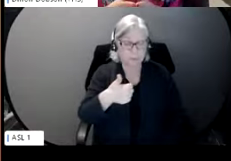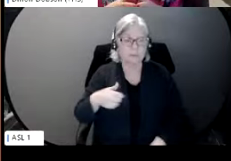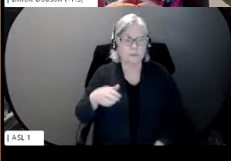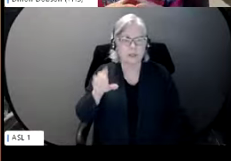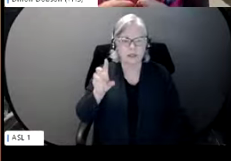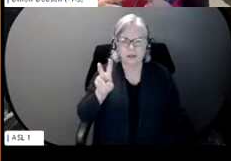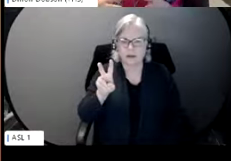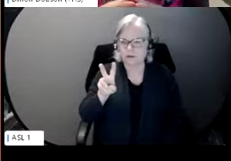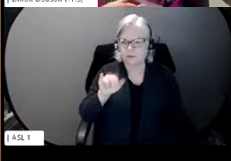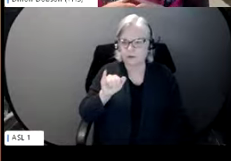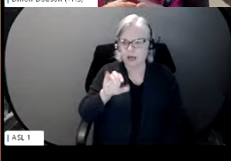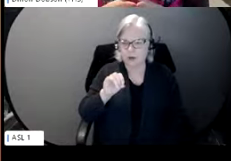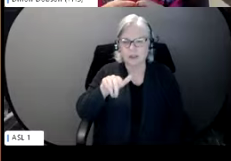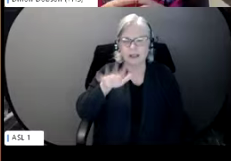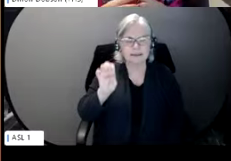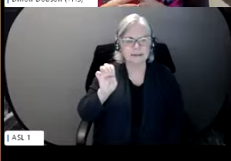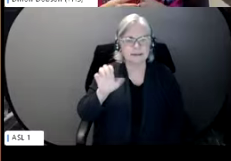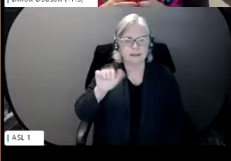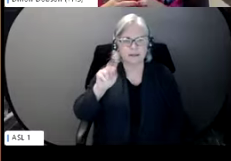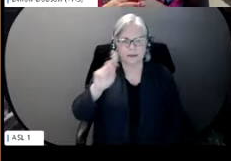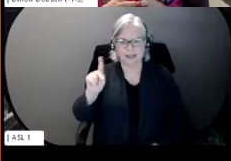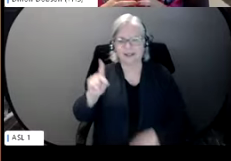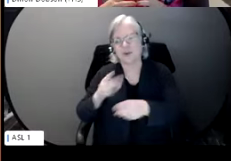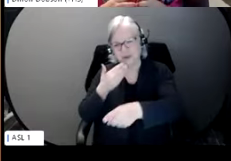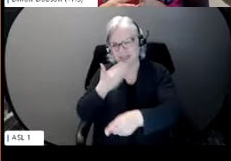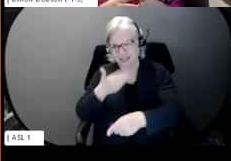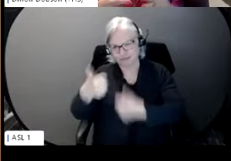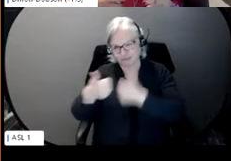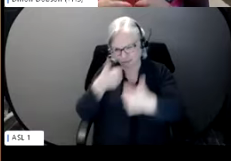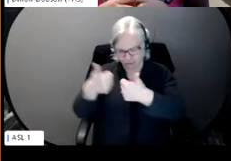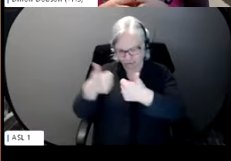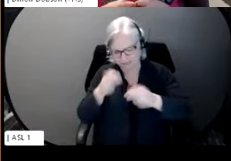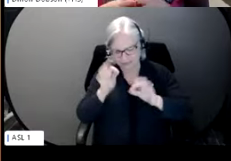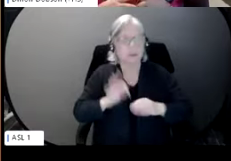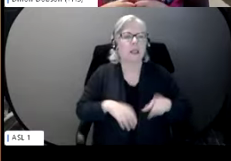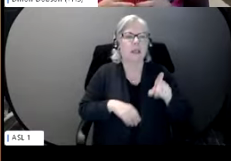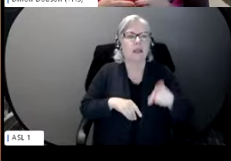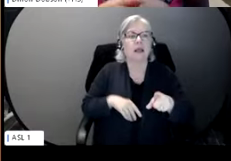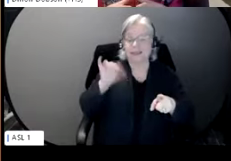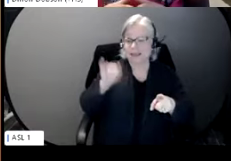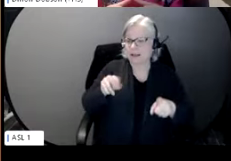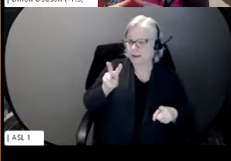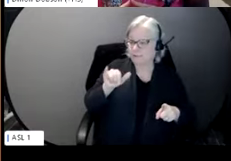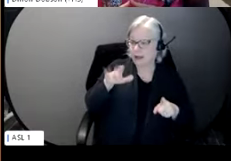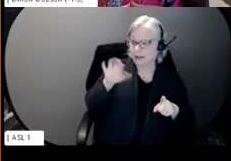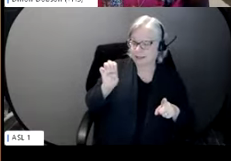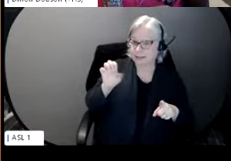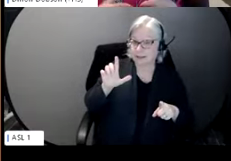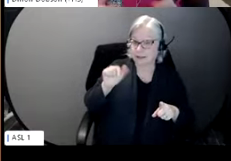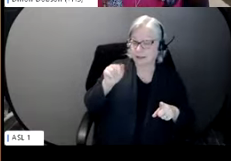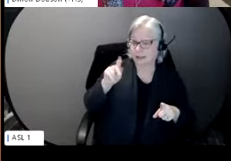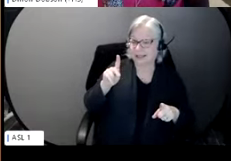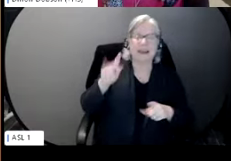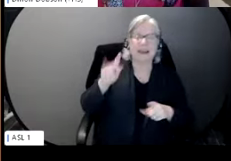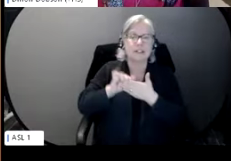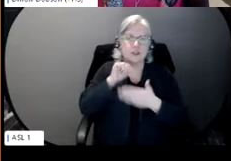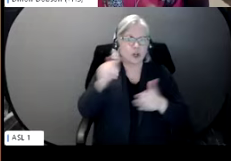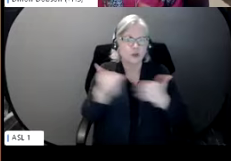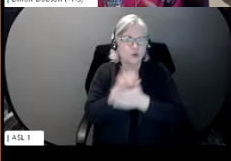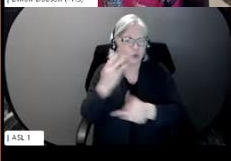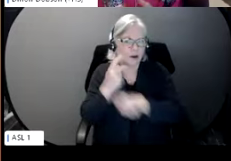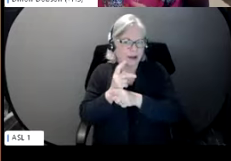Okay. So the violence link, thank you so much, everybody. So the violence link isn't a new form of violence. It's actually a way to